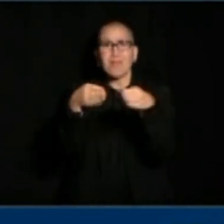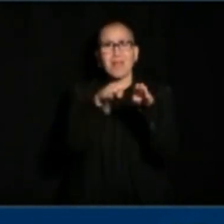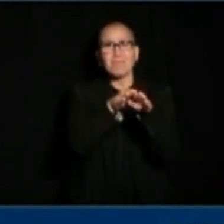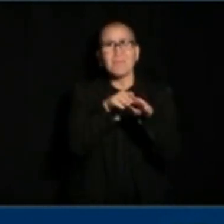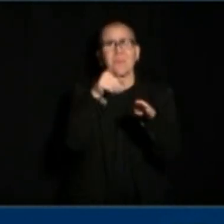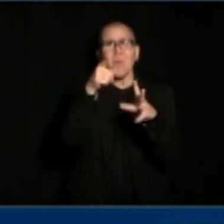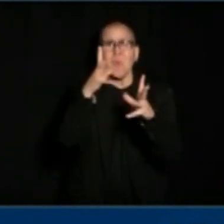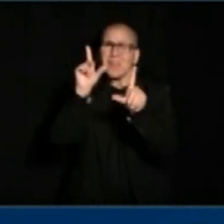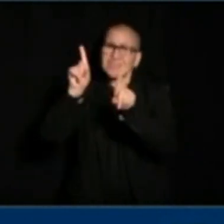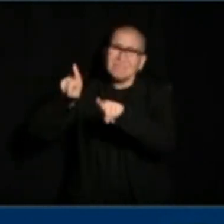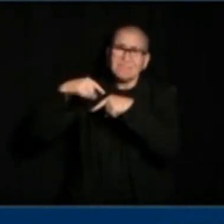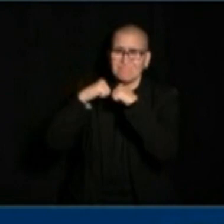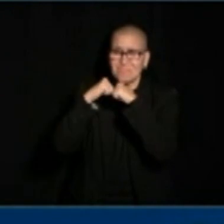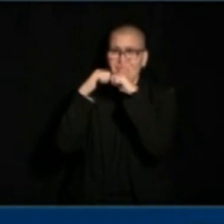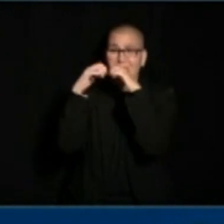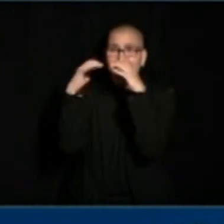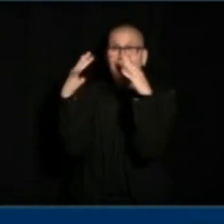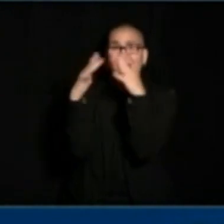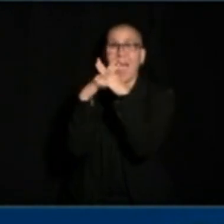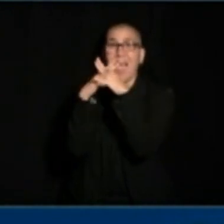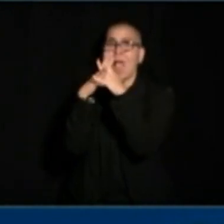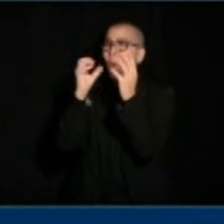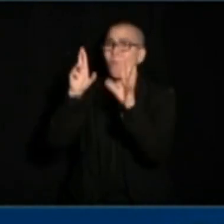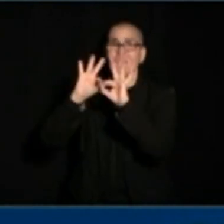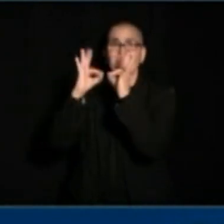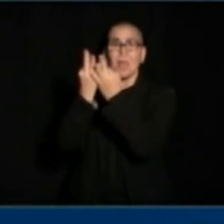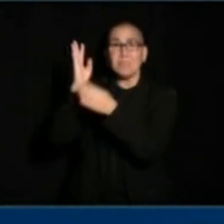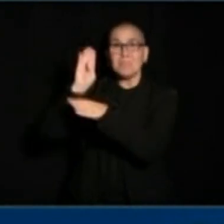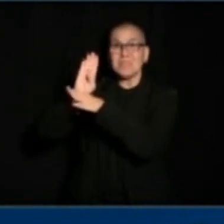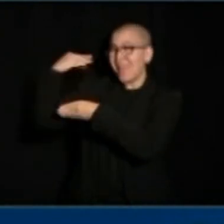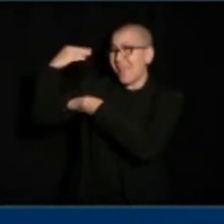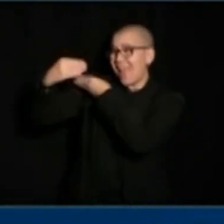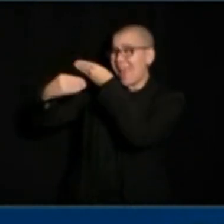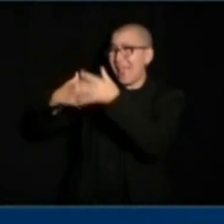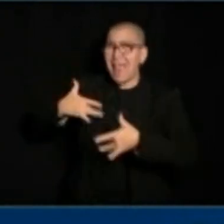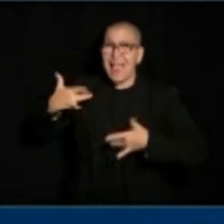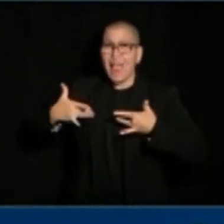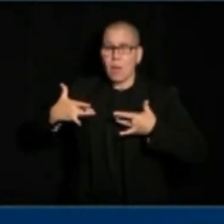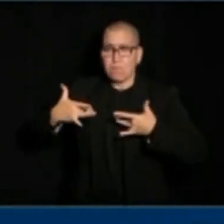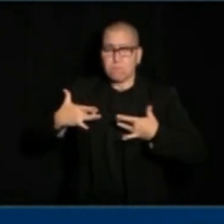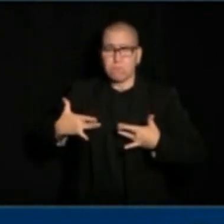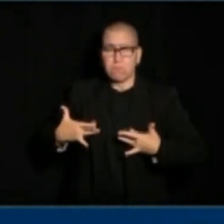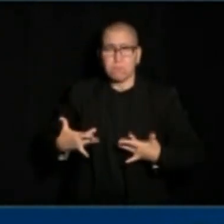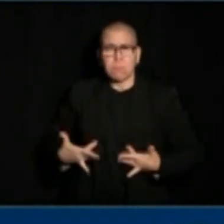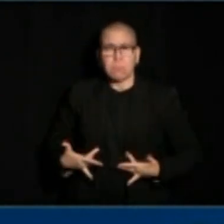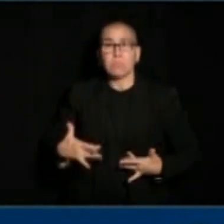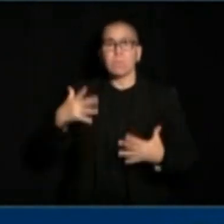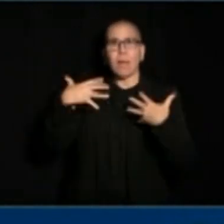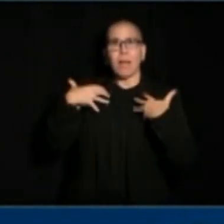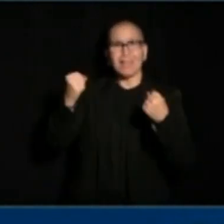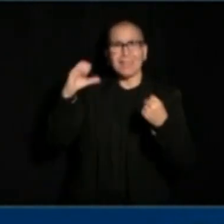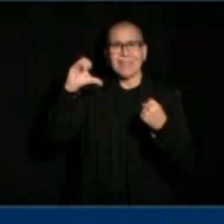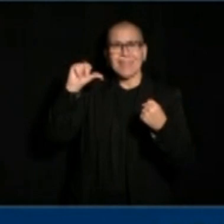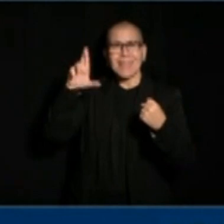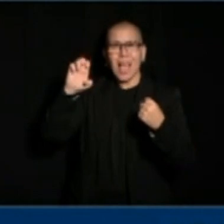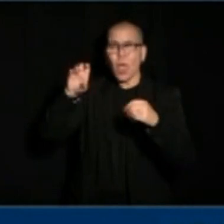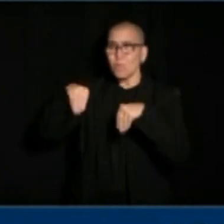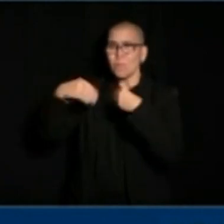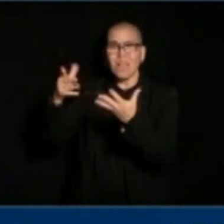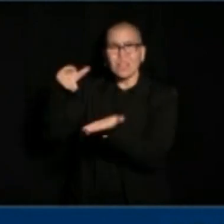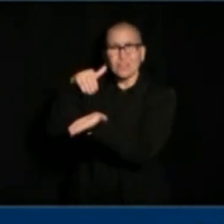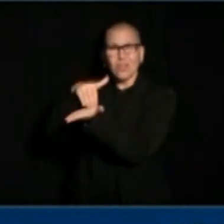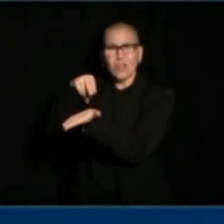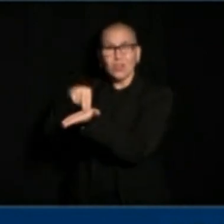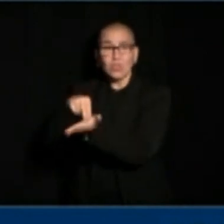in your family for generations. And to providers, healthcare providers, long-term care providers, providers of folks who need a